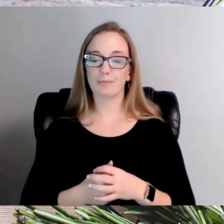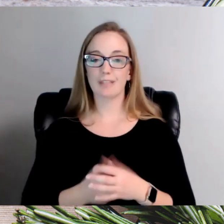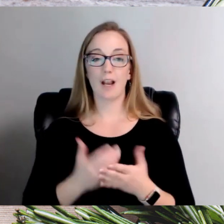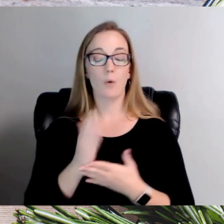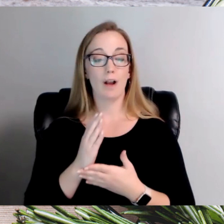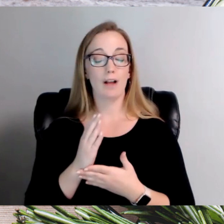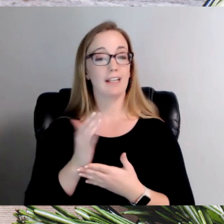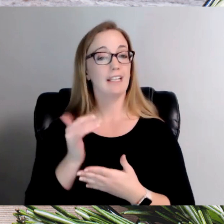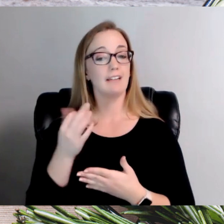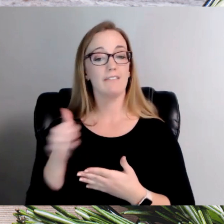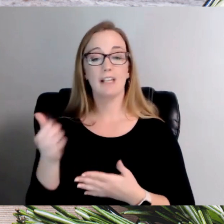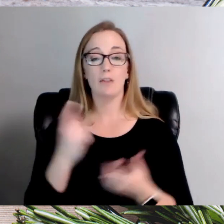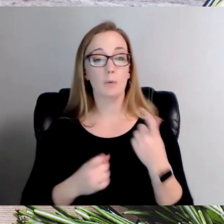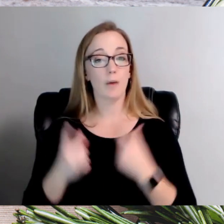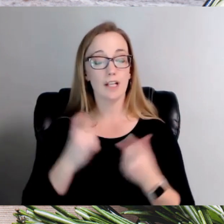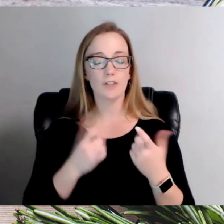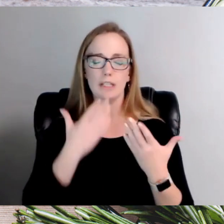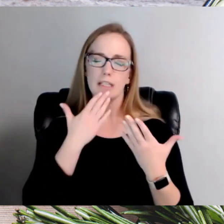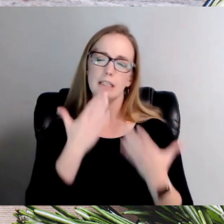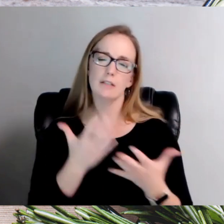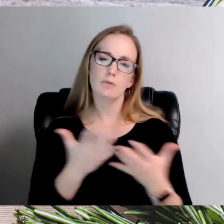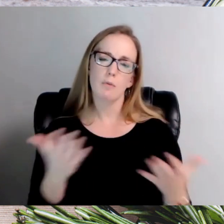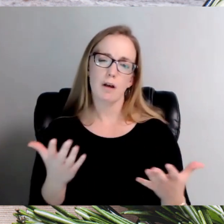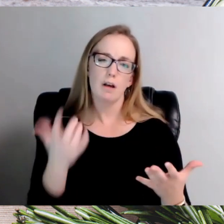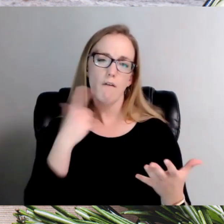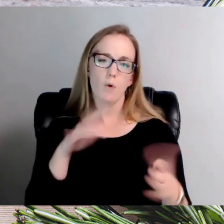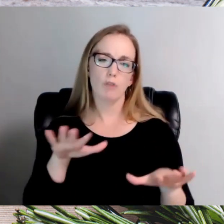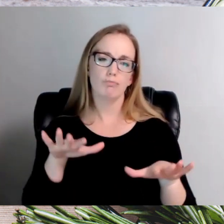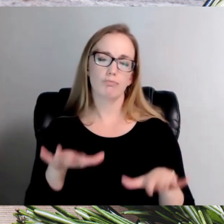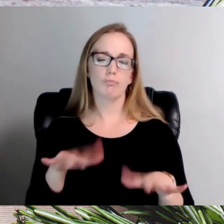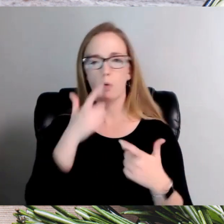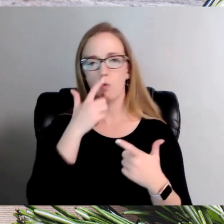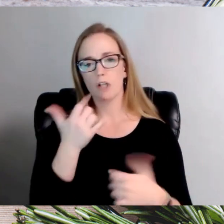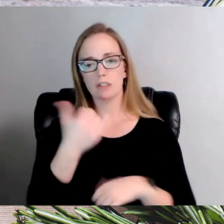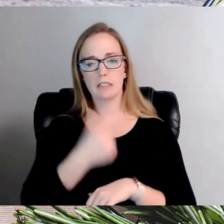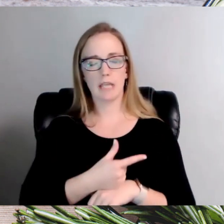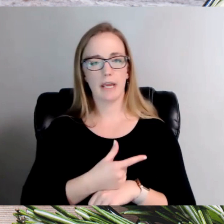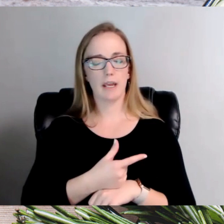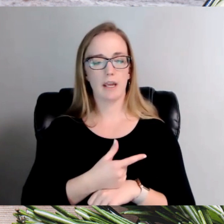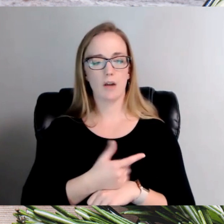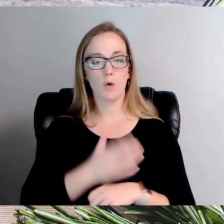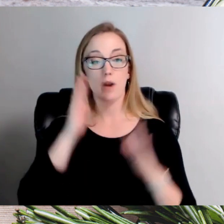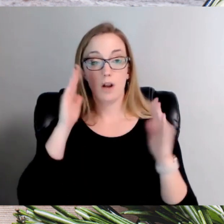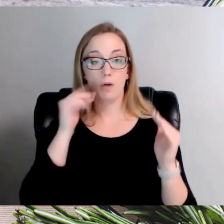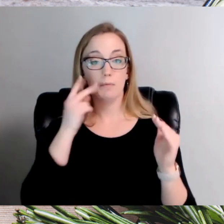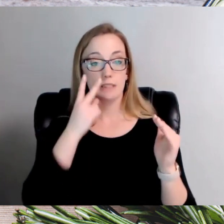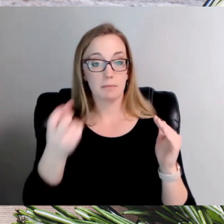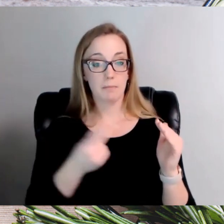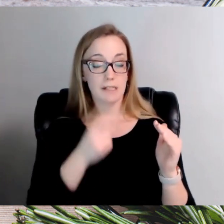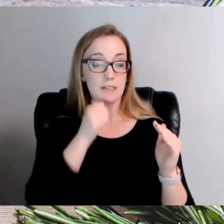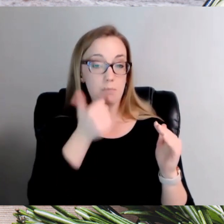noodle casserole, which is perfect comfort food for this time of year, because I know that there's some cold weather that's around the